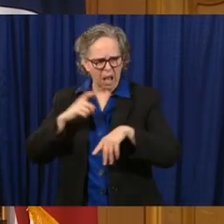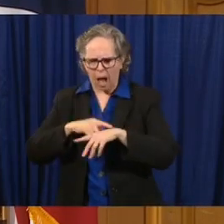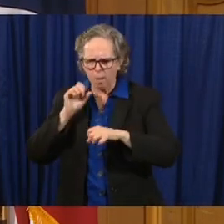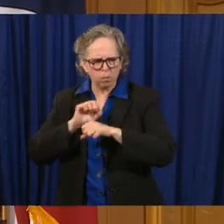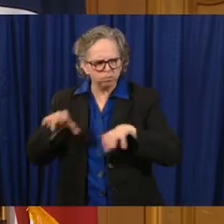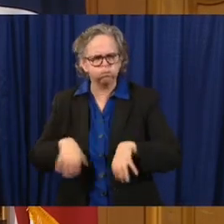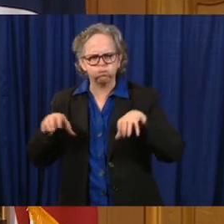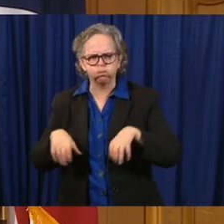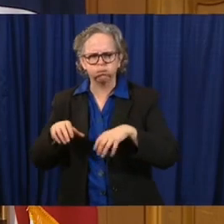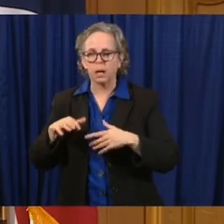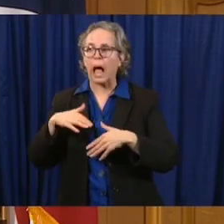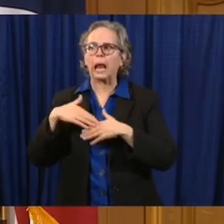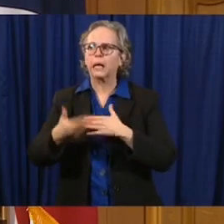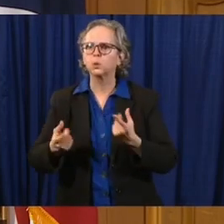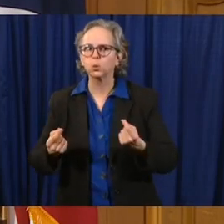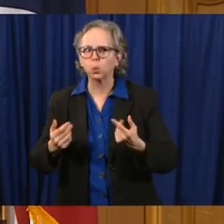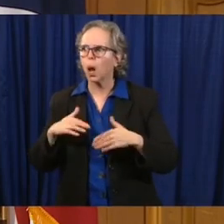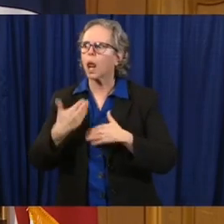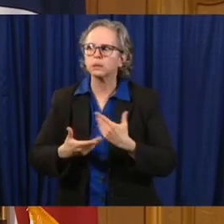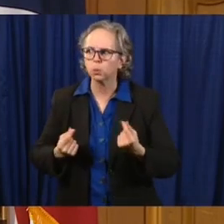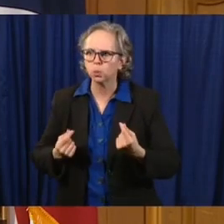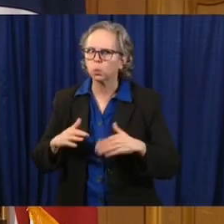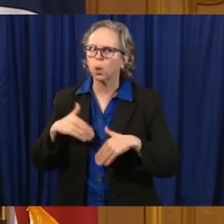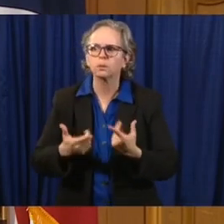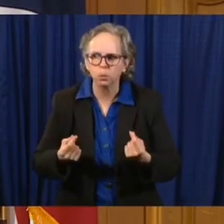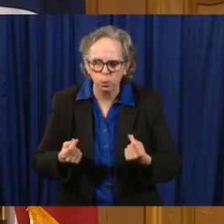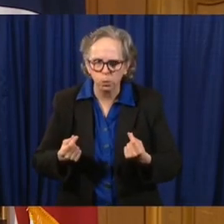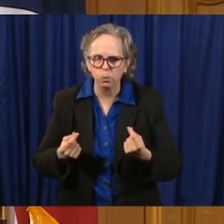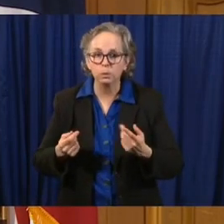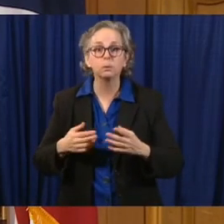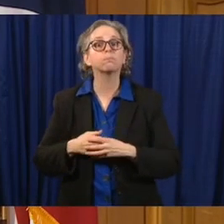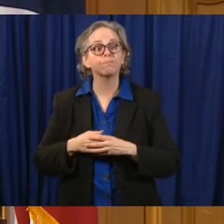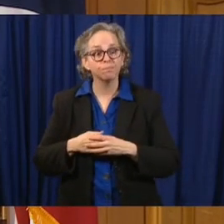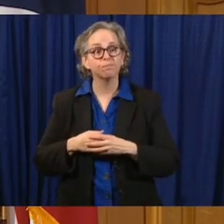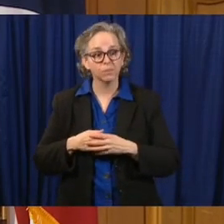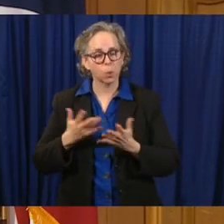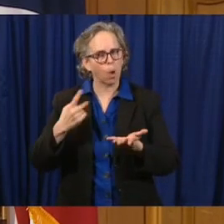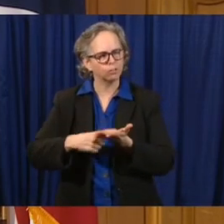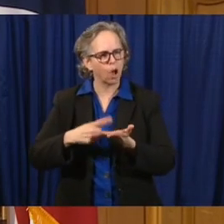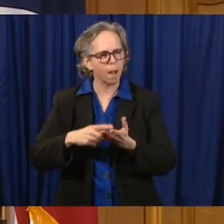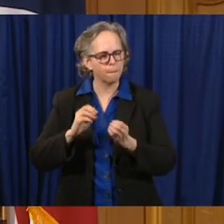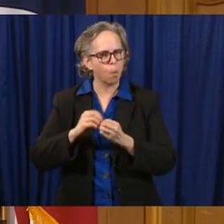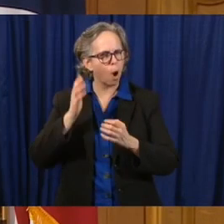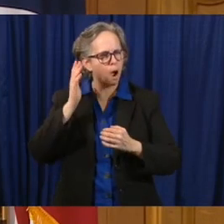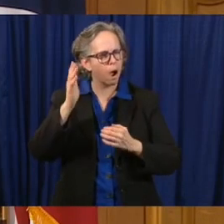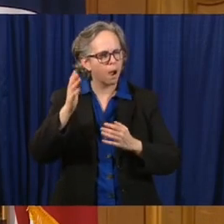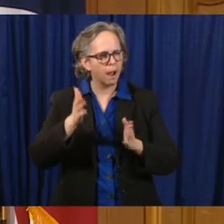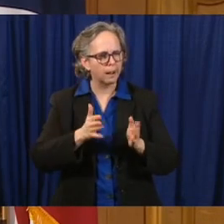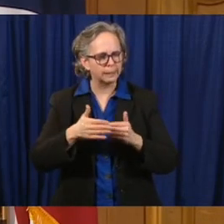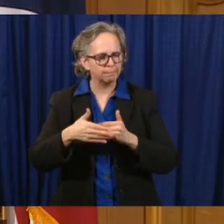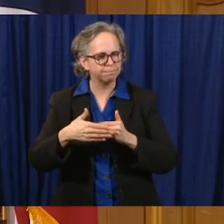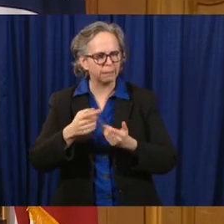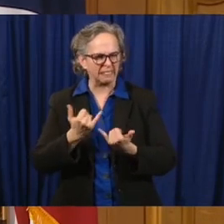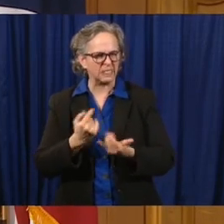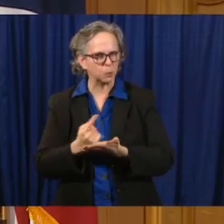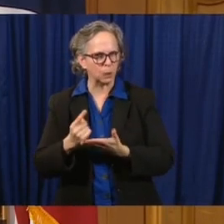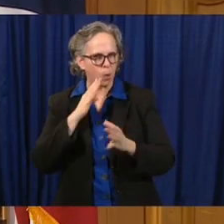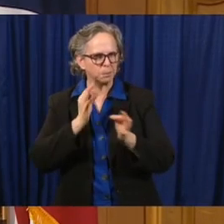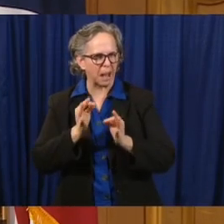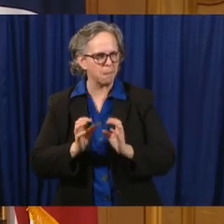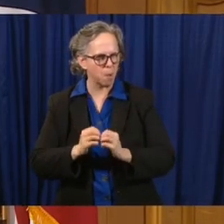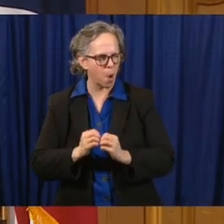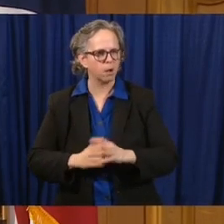be. So we'll be talking about that in the days ahead, and as we kind of lay out